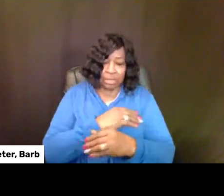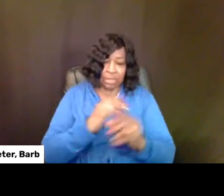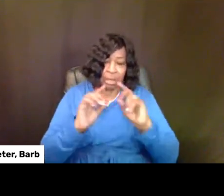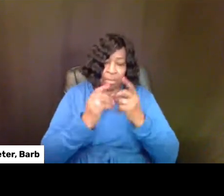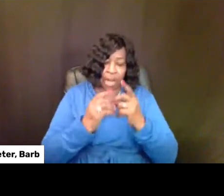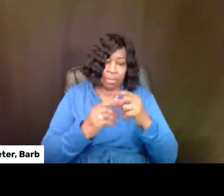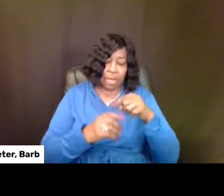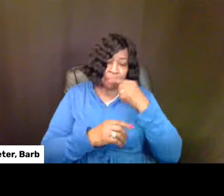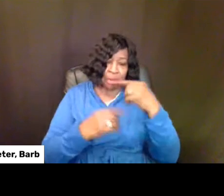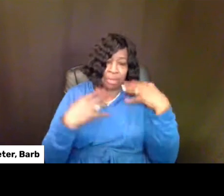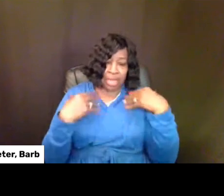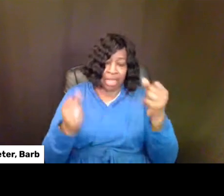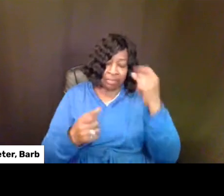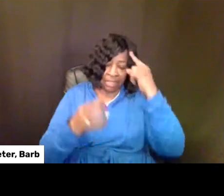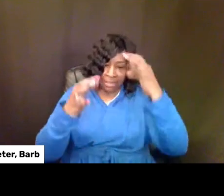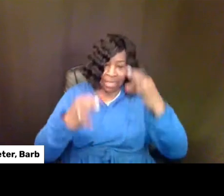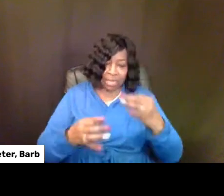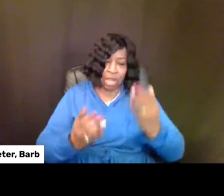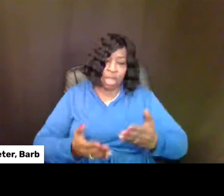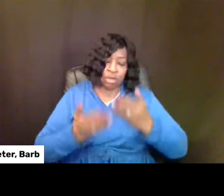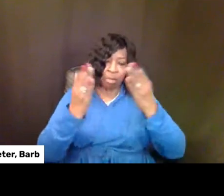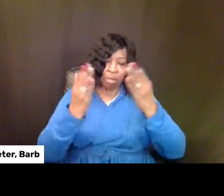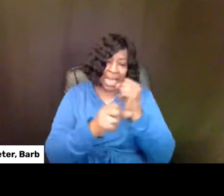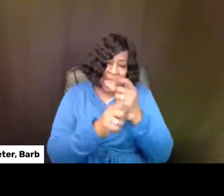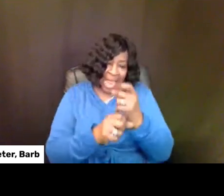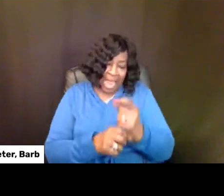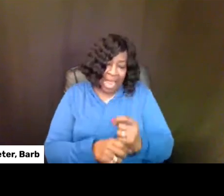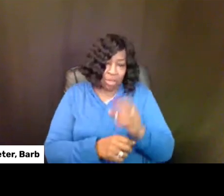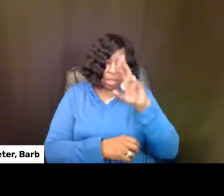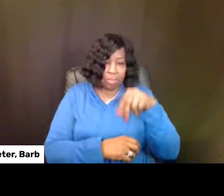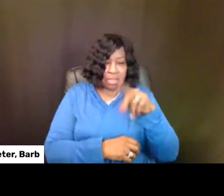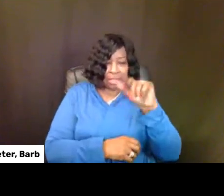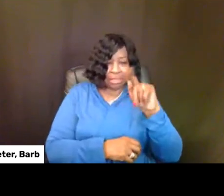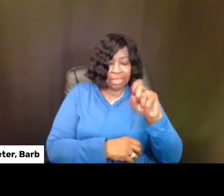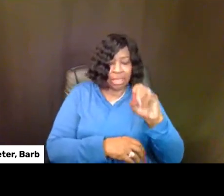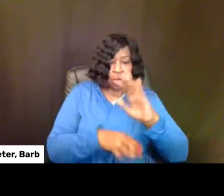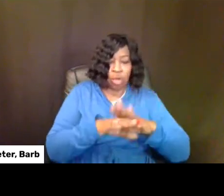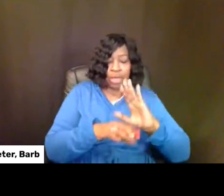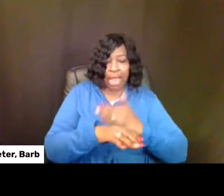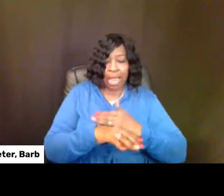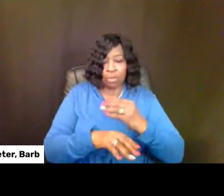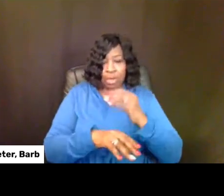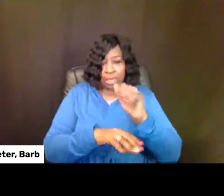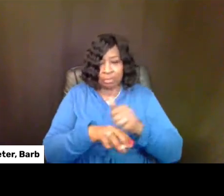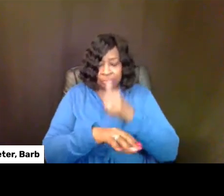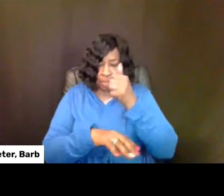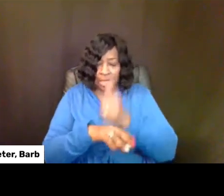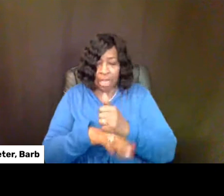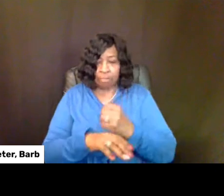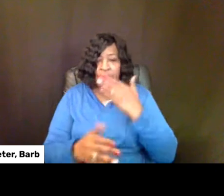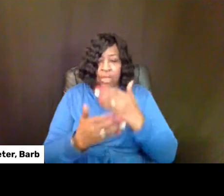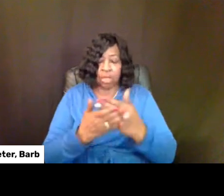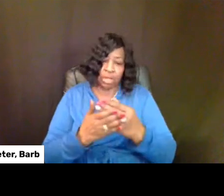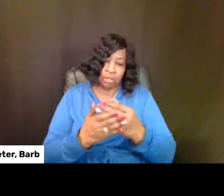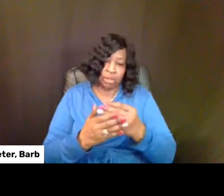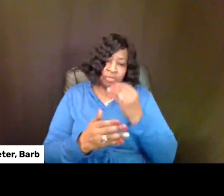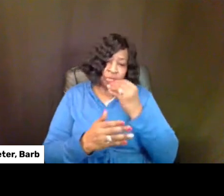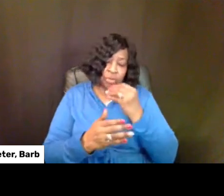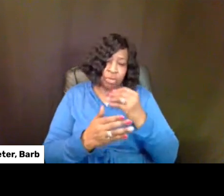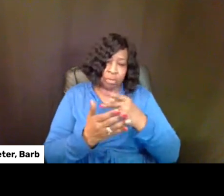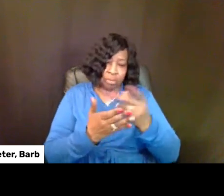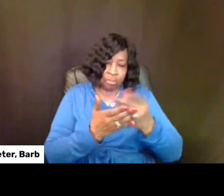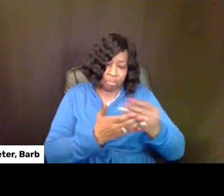required to provide an annual update on Cook County's on our implementation of the Good Food Purchasing Program each year. And this year, or I should